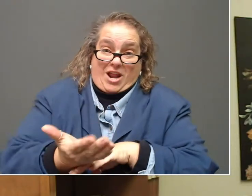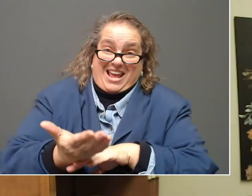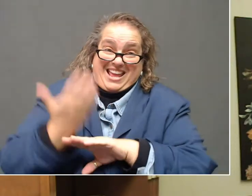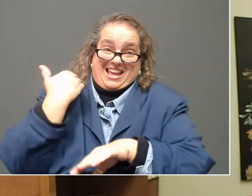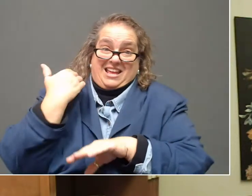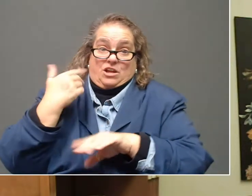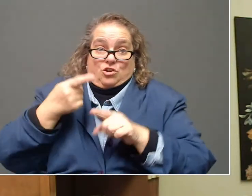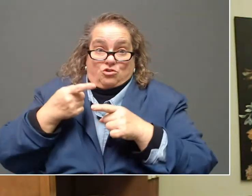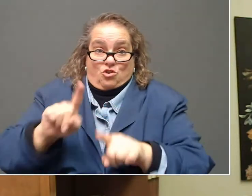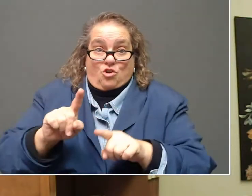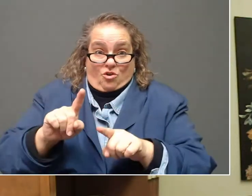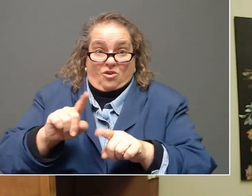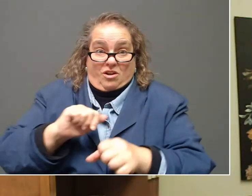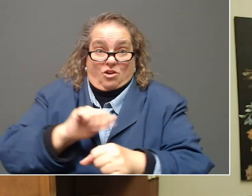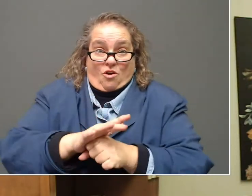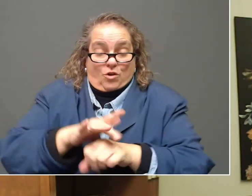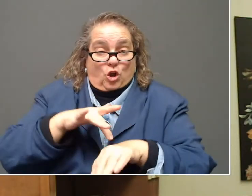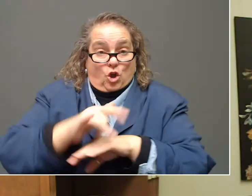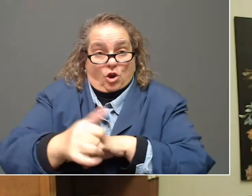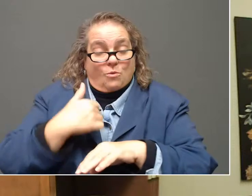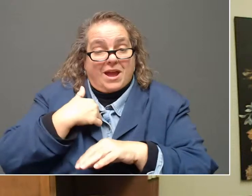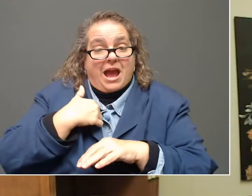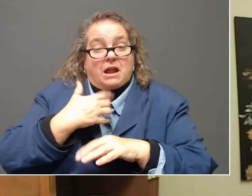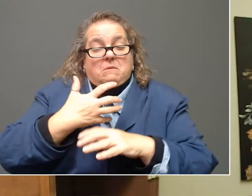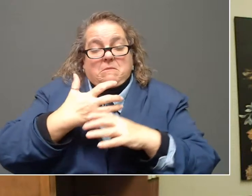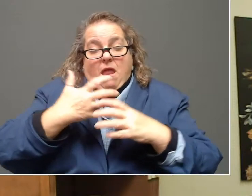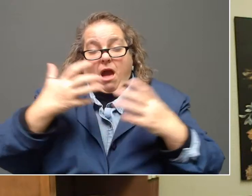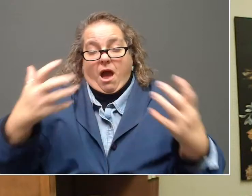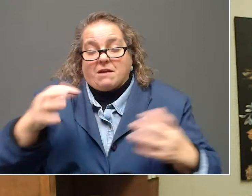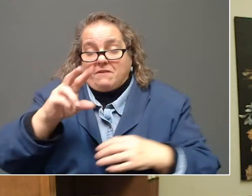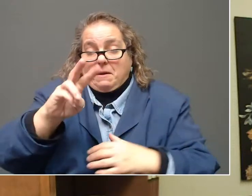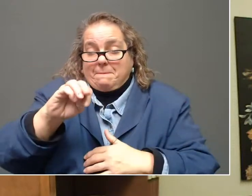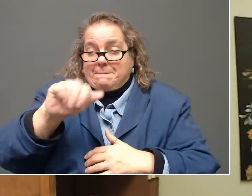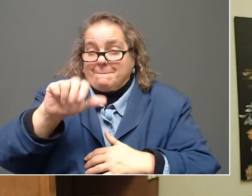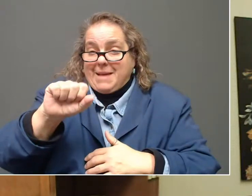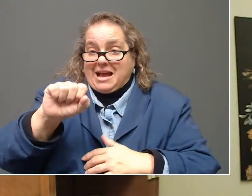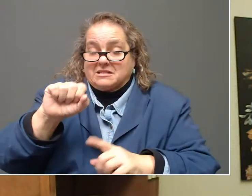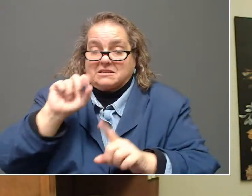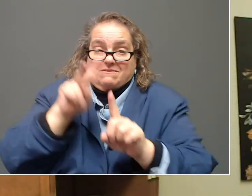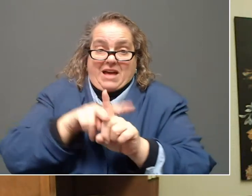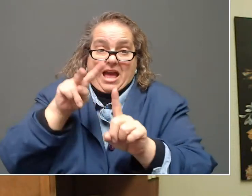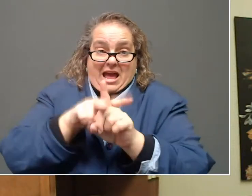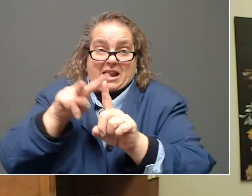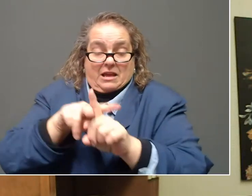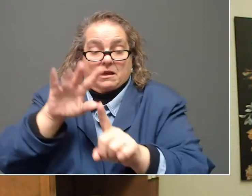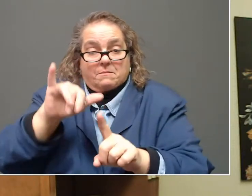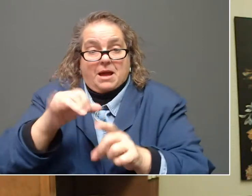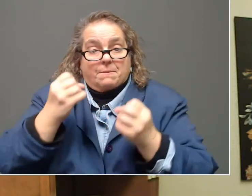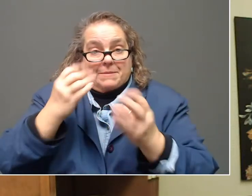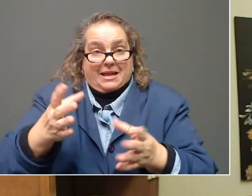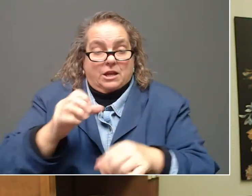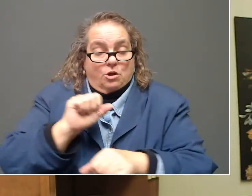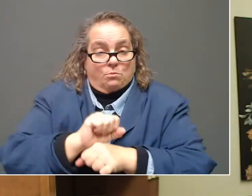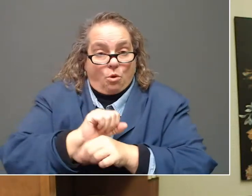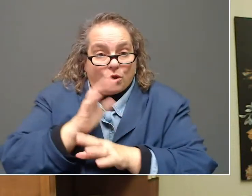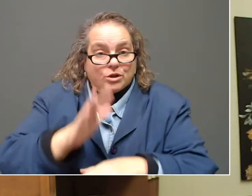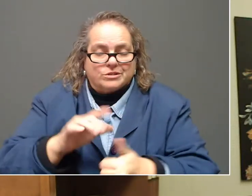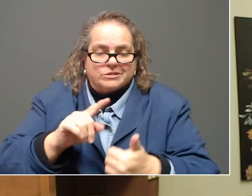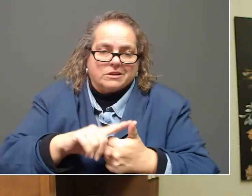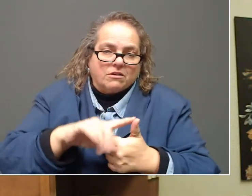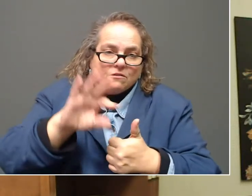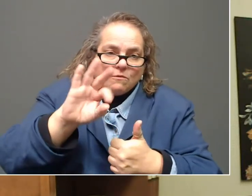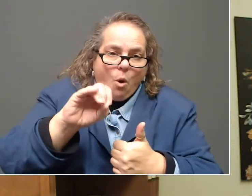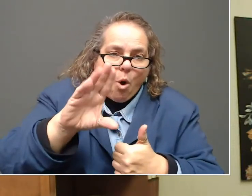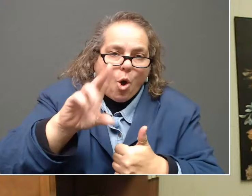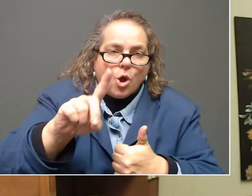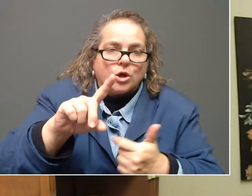this misunderstanding issue. So please check those FAQs that we have out there for you. Of course, we are happy to help